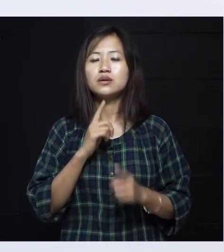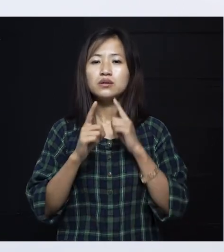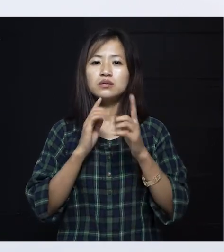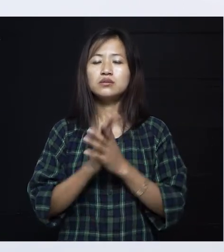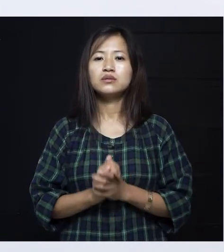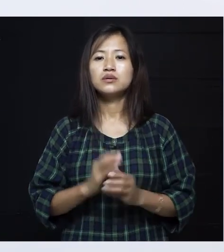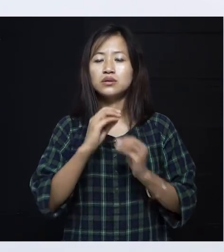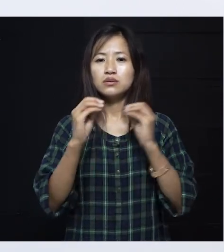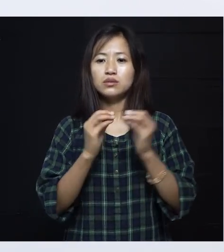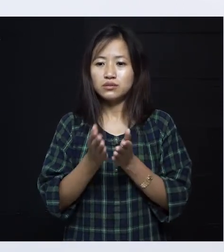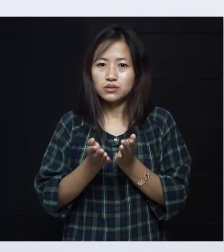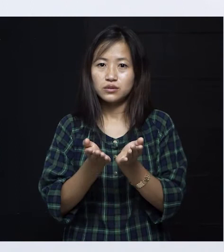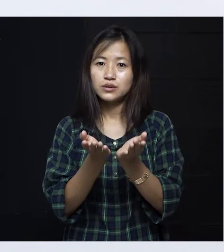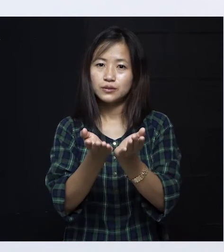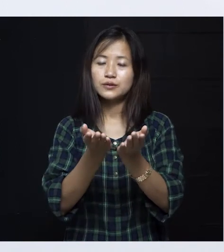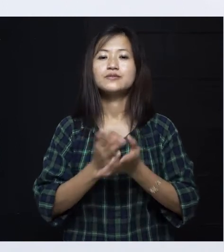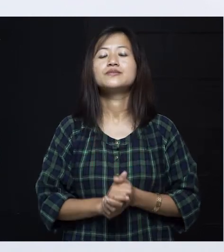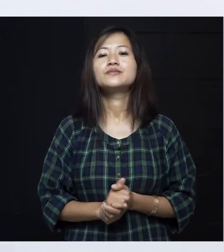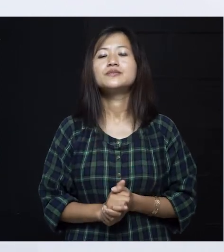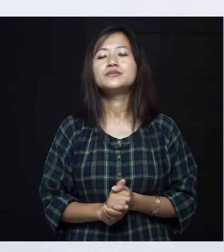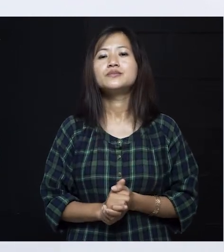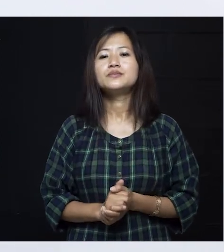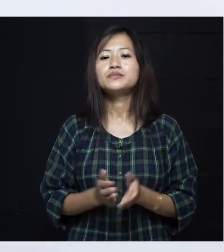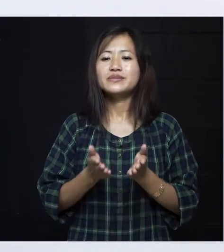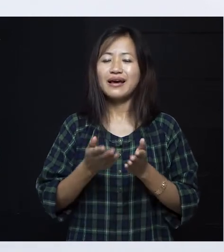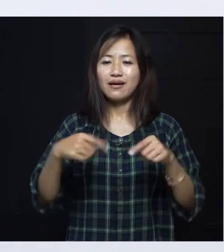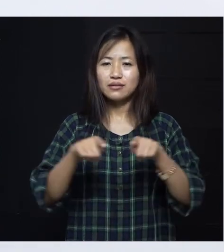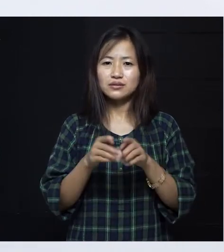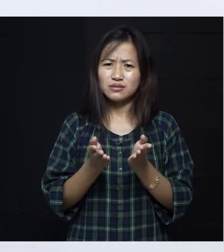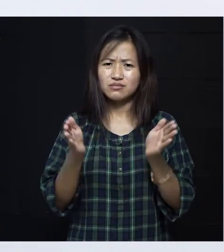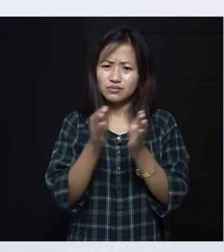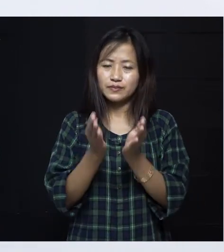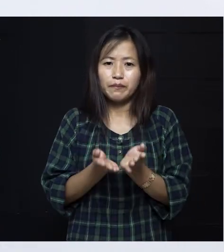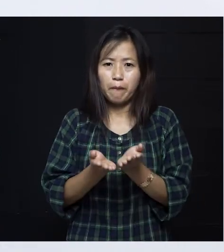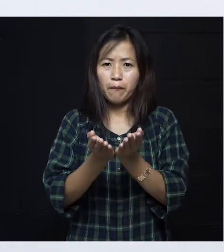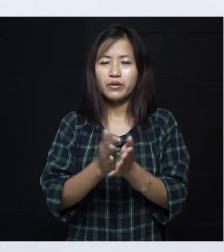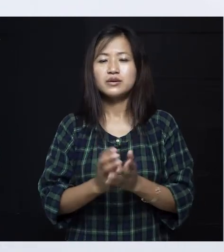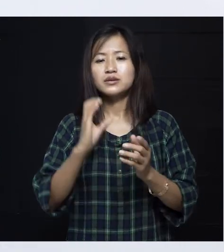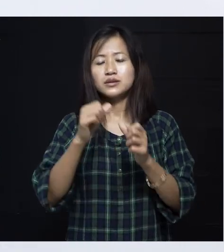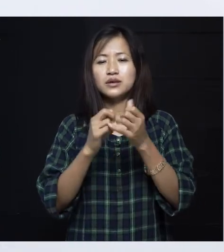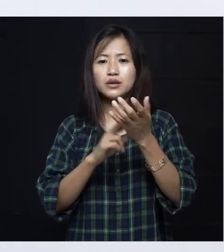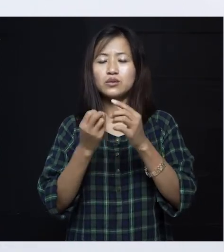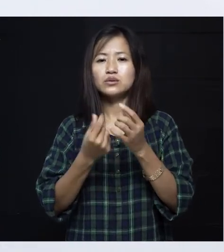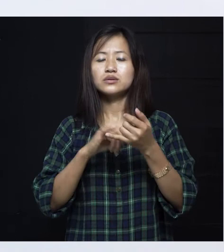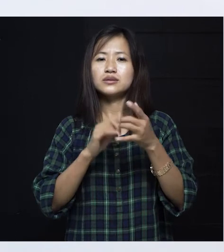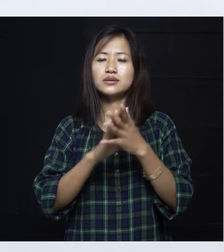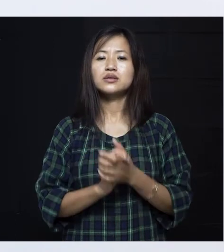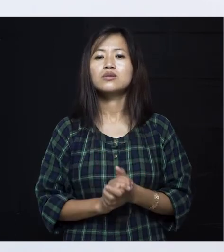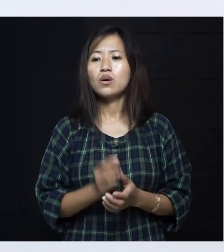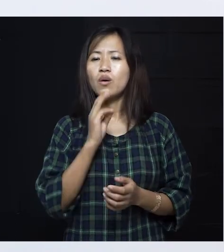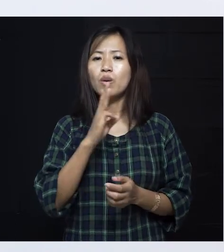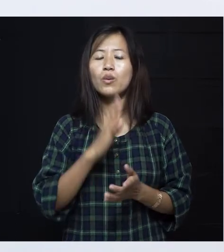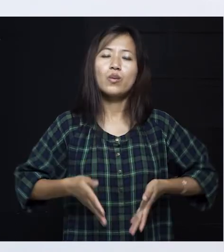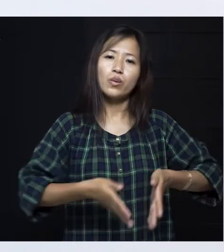talking about the ships, right? The ship, the boats and canoes, it can be anything. Okay, so waterways, this